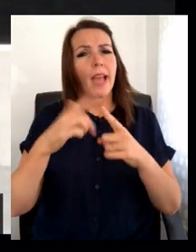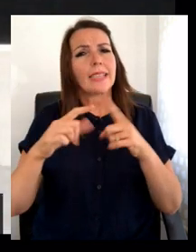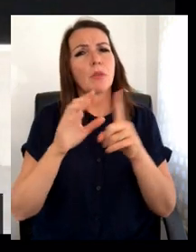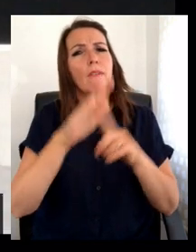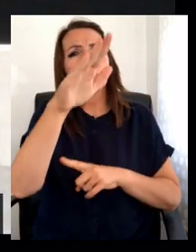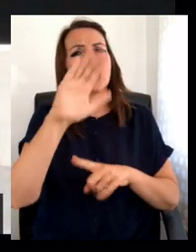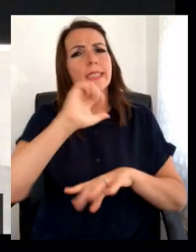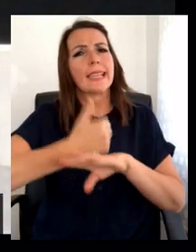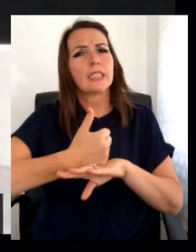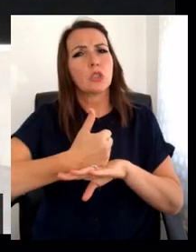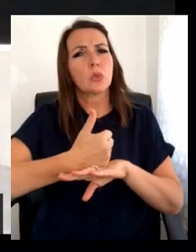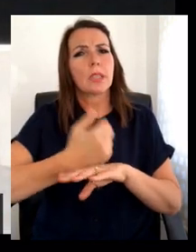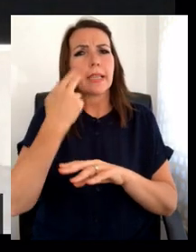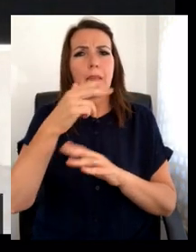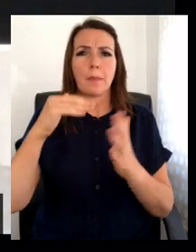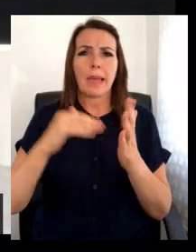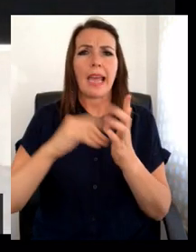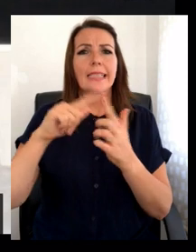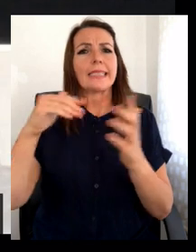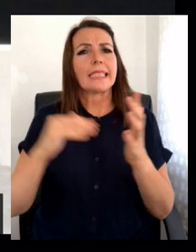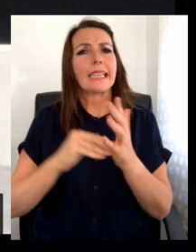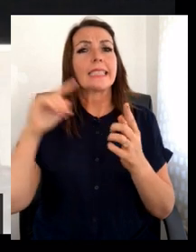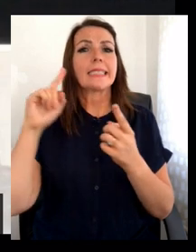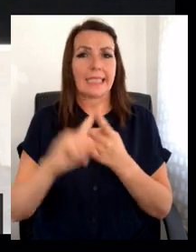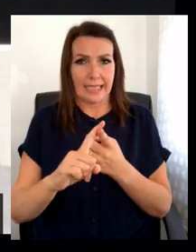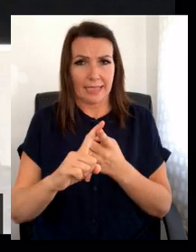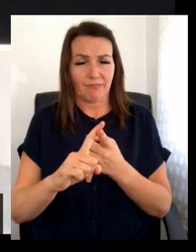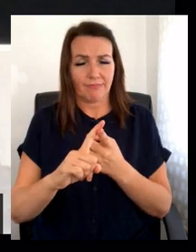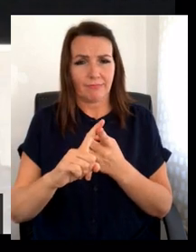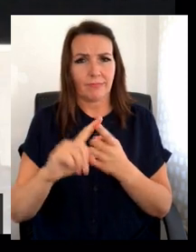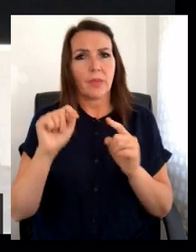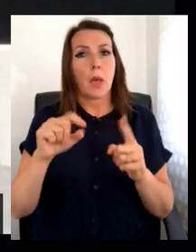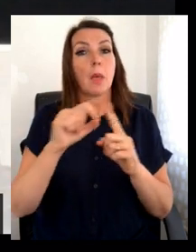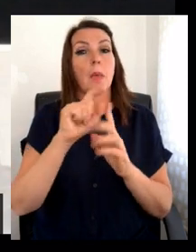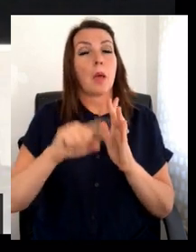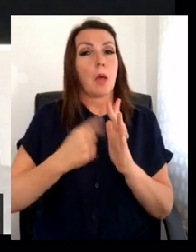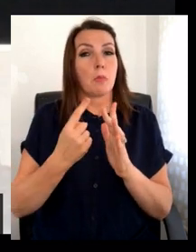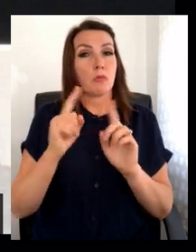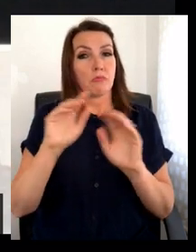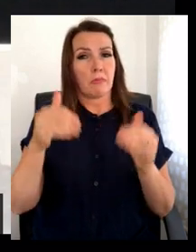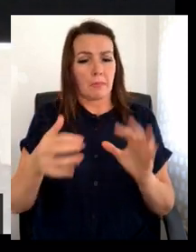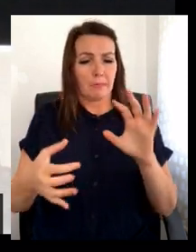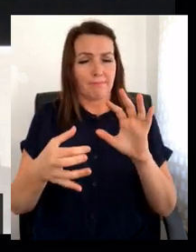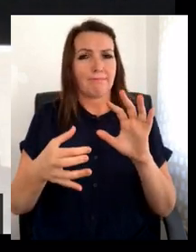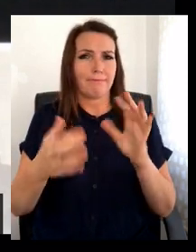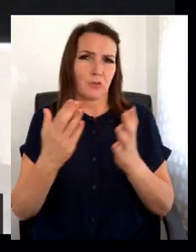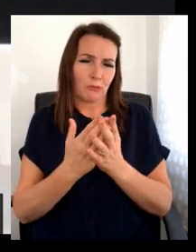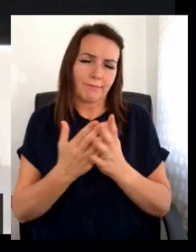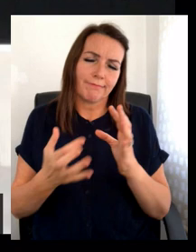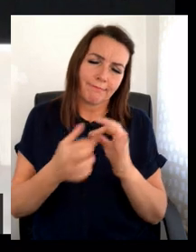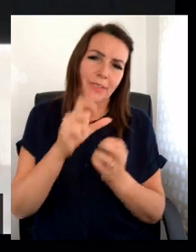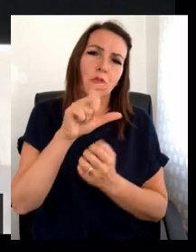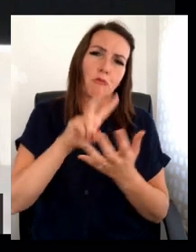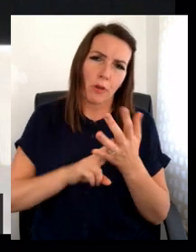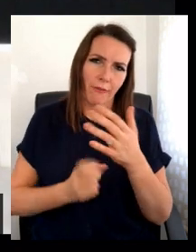ZZ, Querying the Data Set. And that relates, I suppose, to Corona. I've been thinking a lot